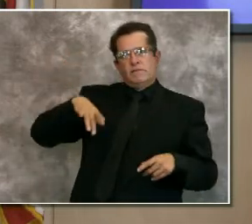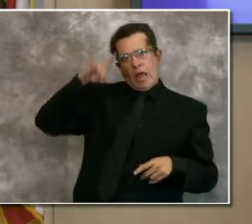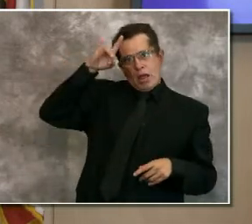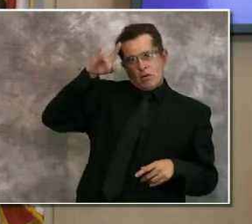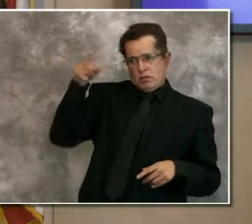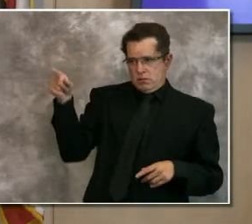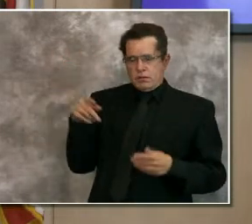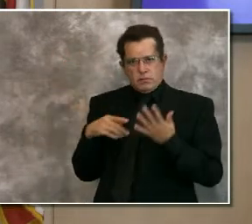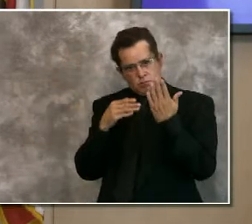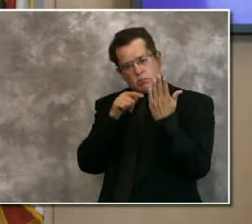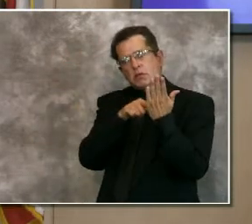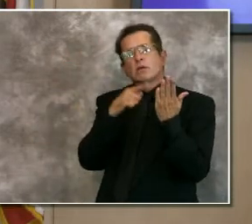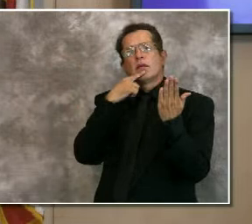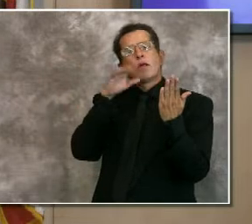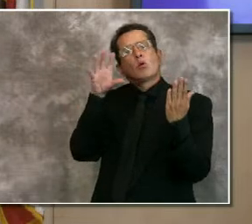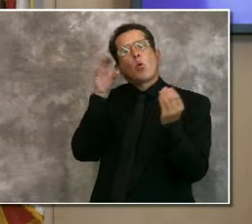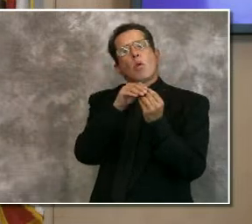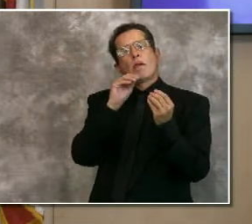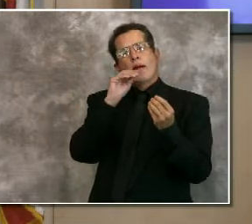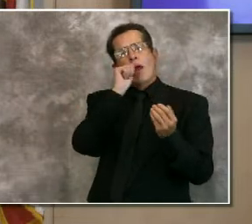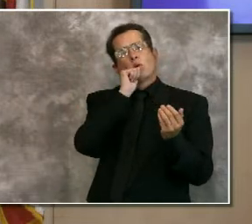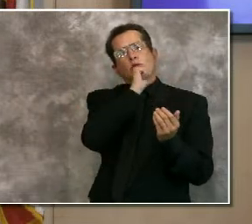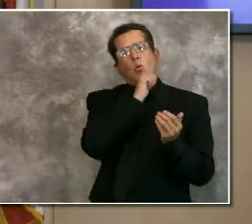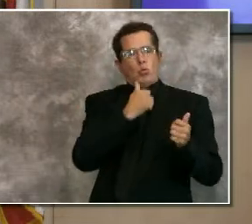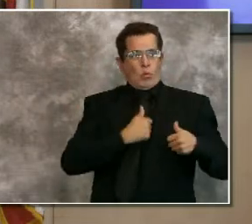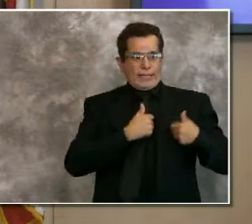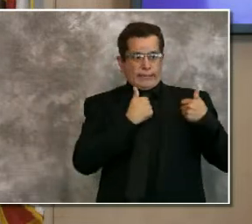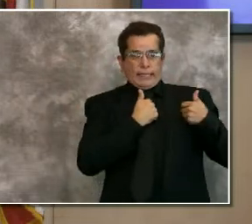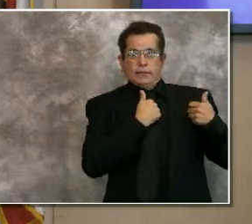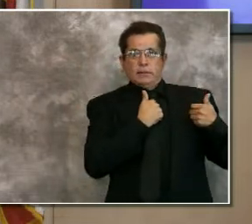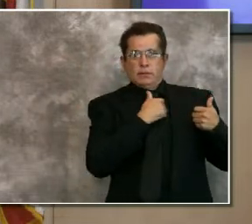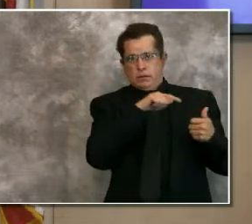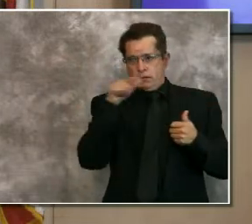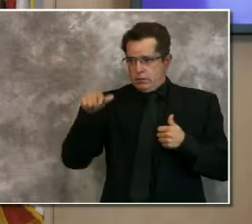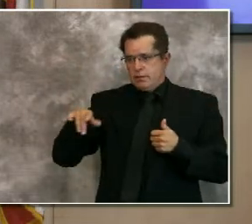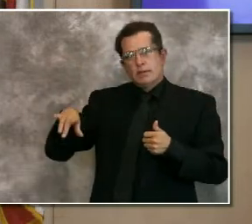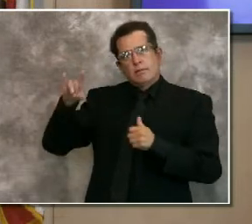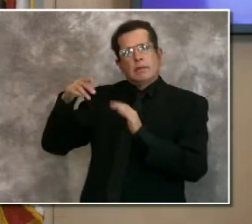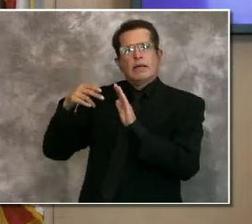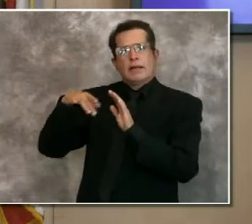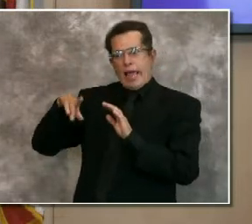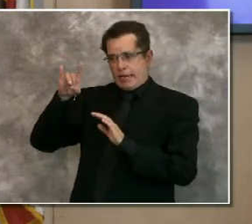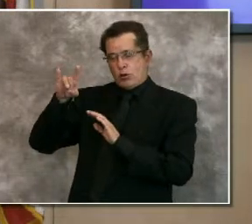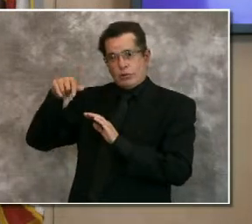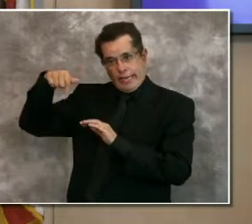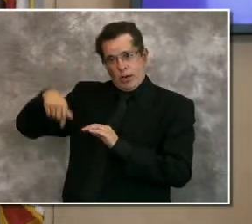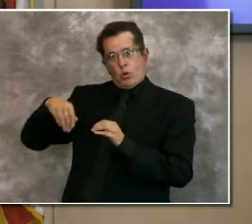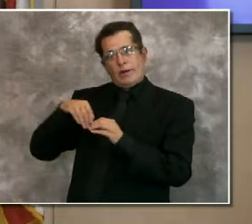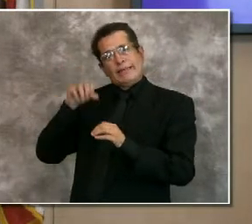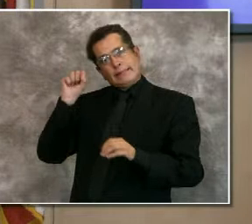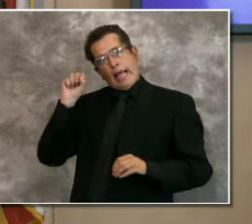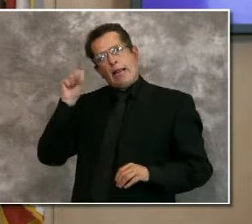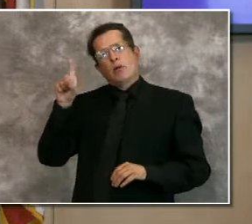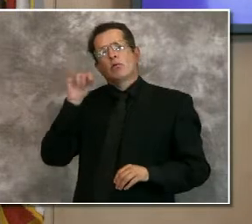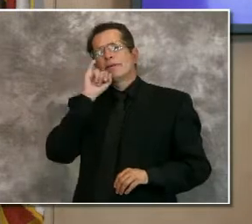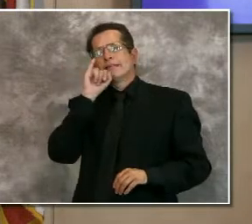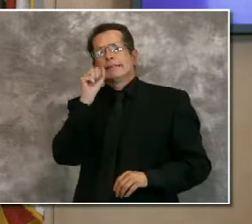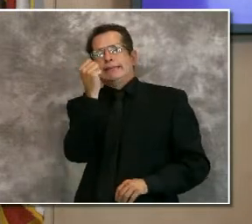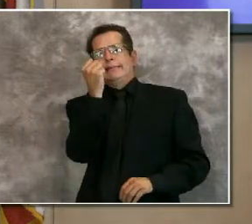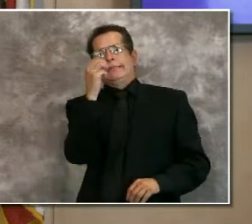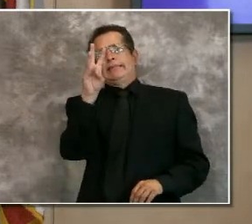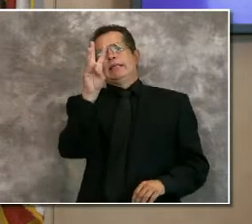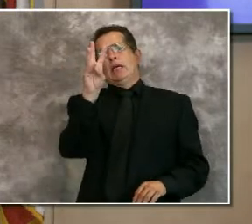actually the total number of Arizona residents who have been diagnosed in San Diego County with COVID is 16 throughout